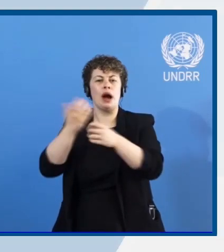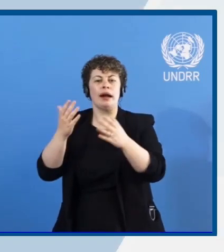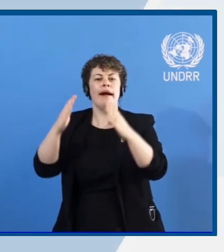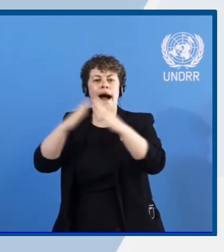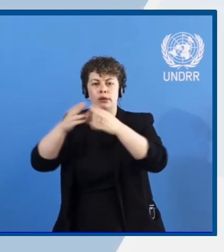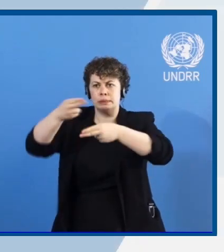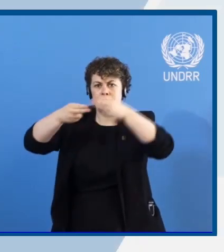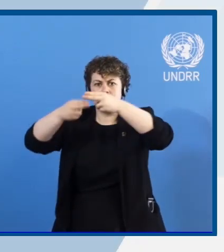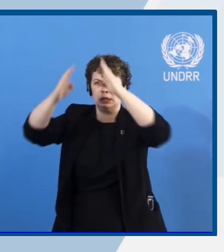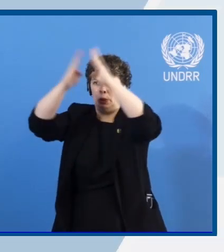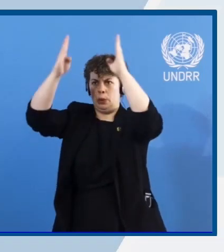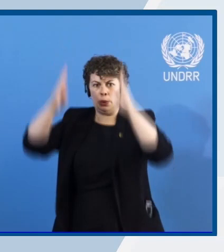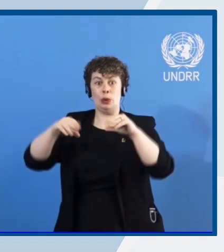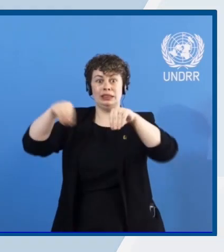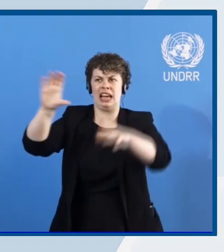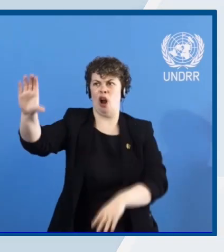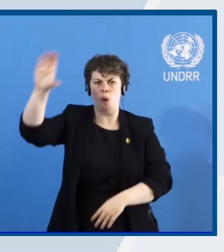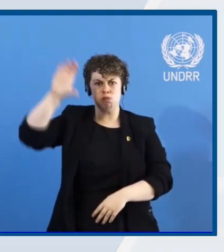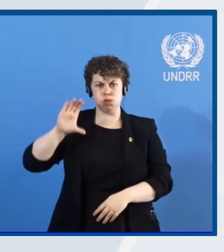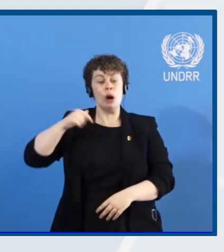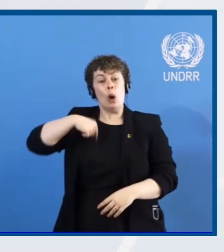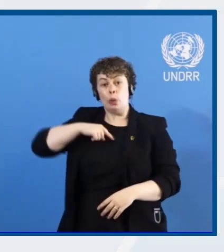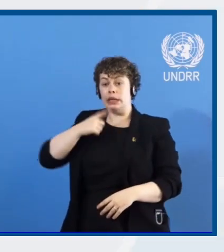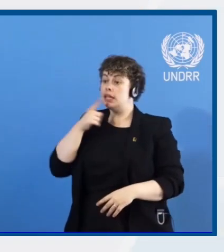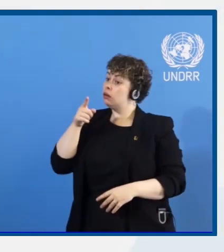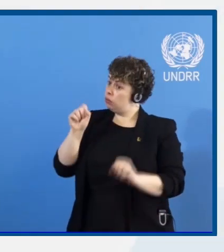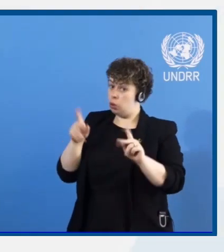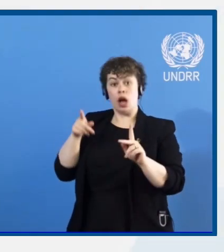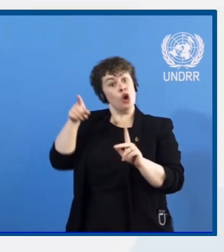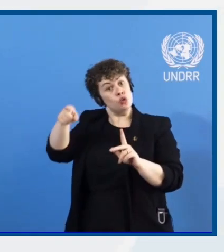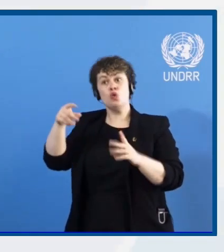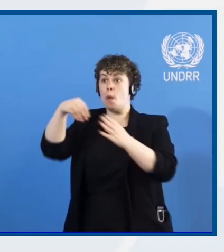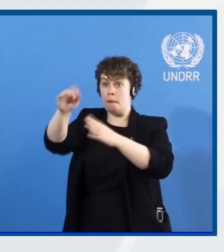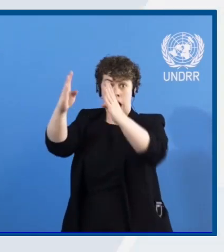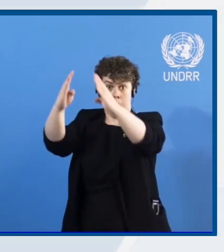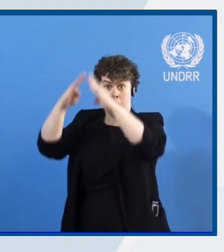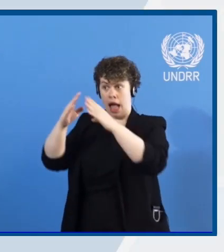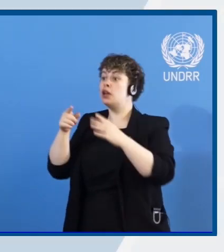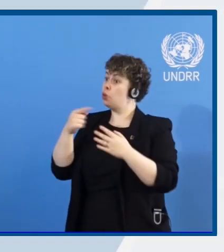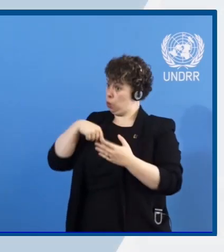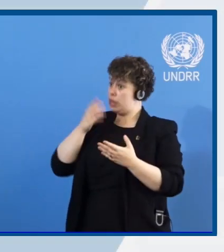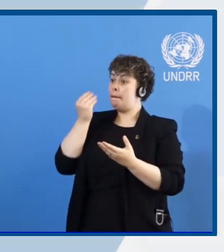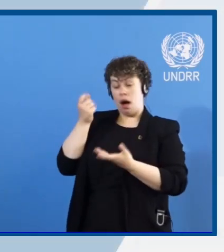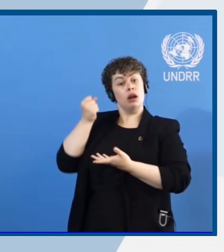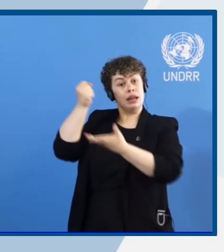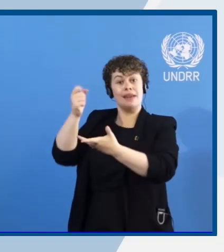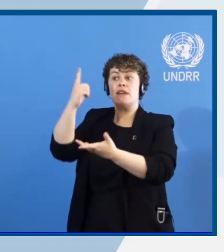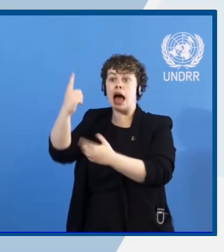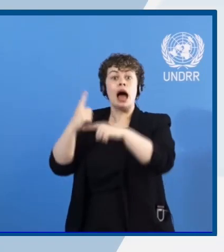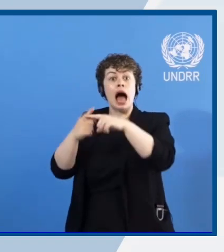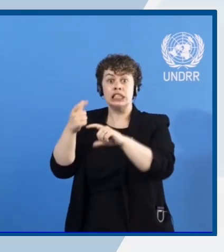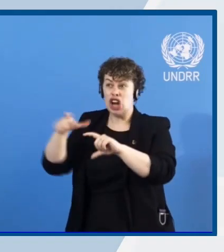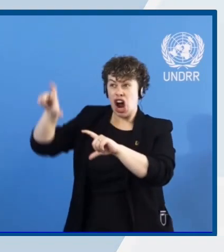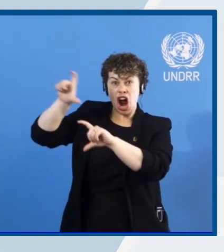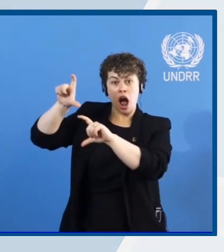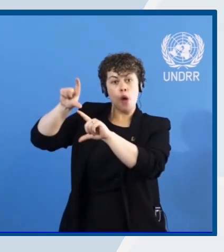of rainwater harvesting systems, water efficient fixtures, to develop more resilient